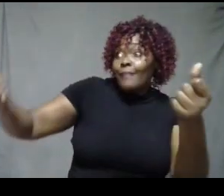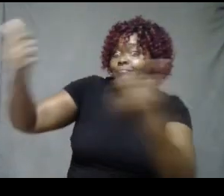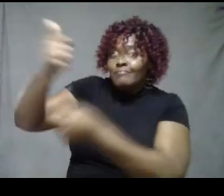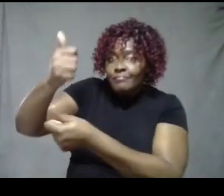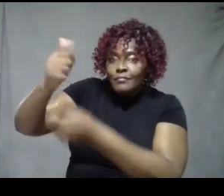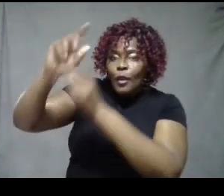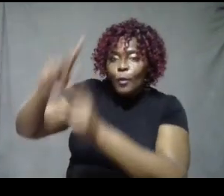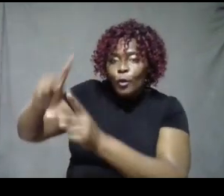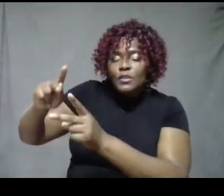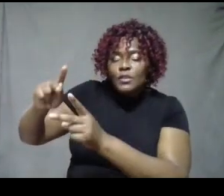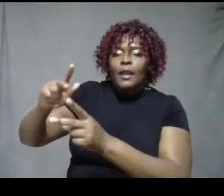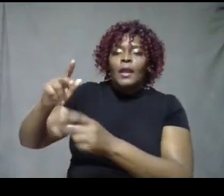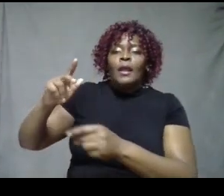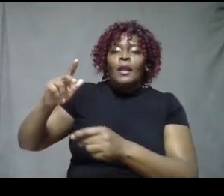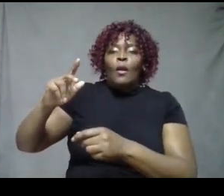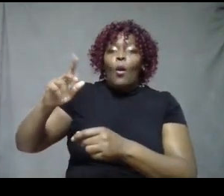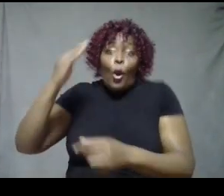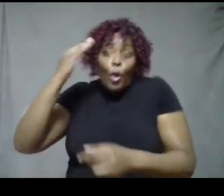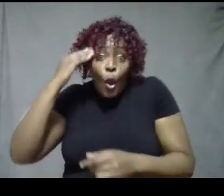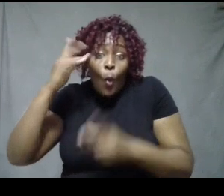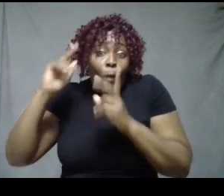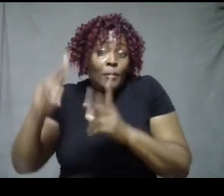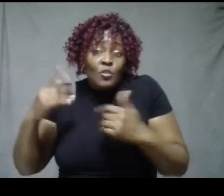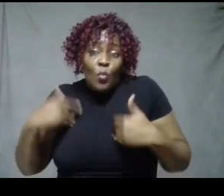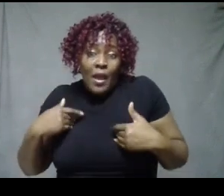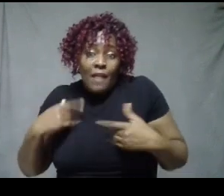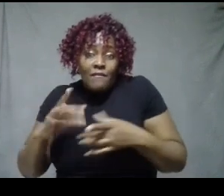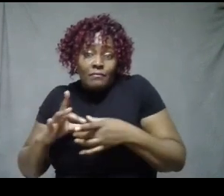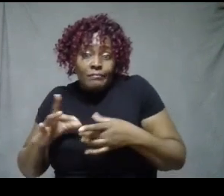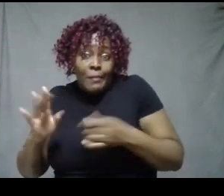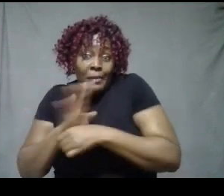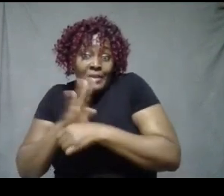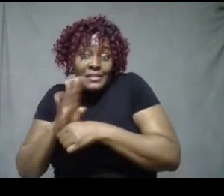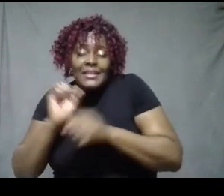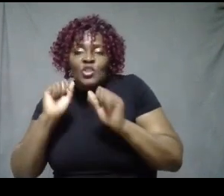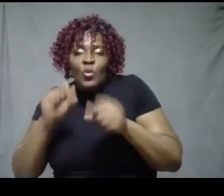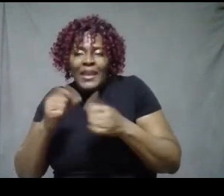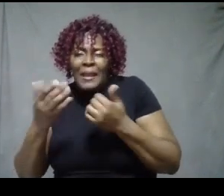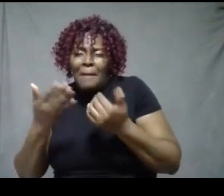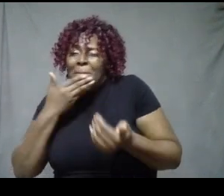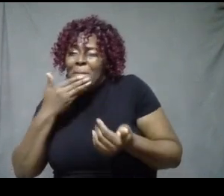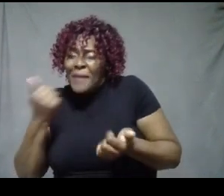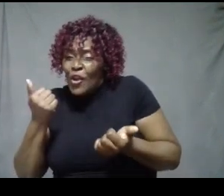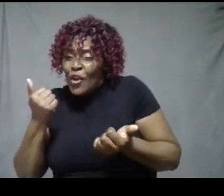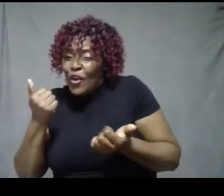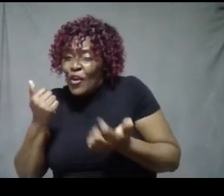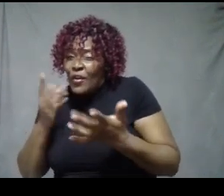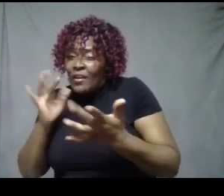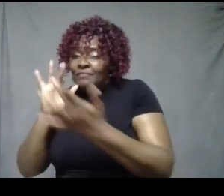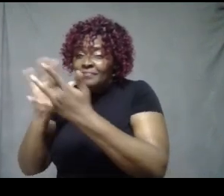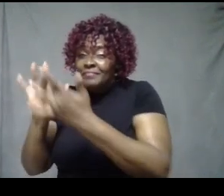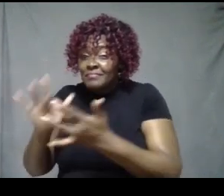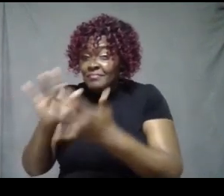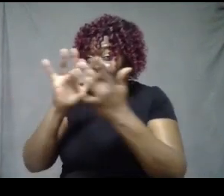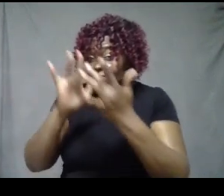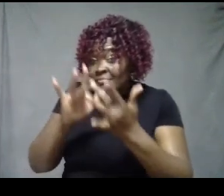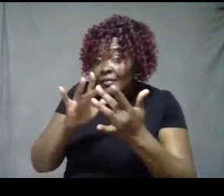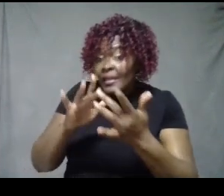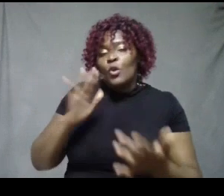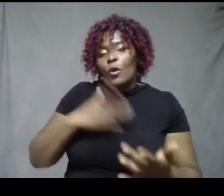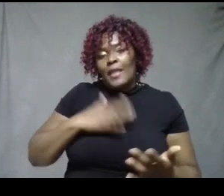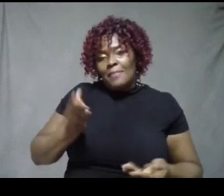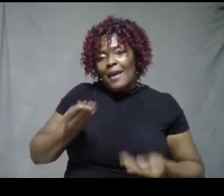know someone who has a business, and we might be better able to capture everybody. So that would be my suggestion. But great job, John.